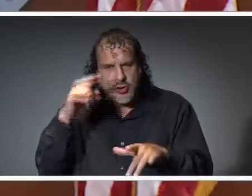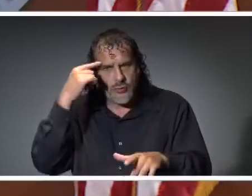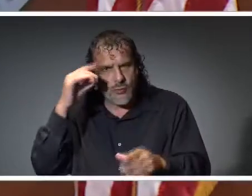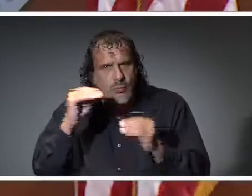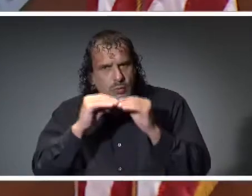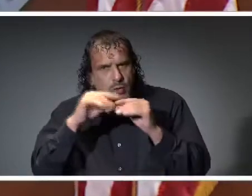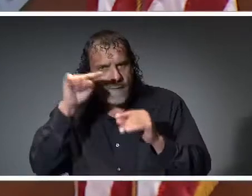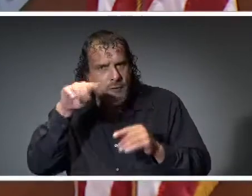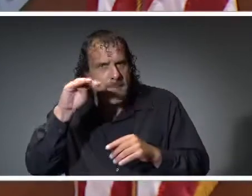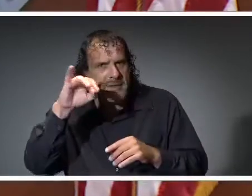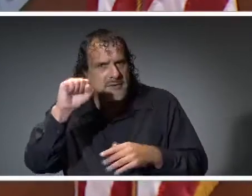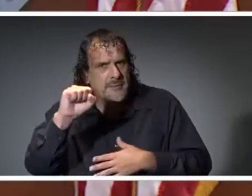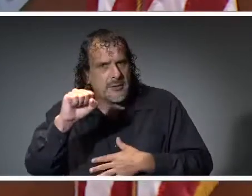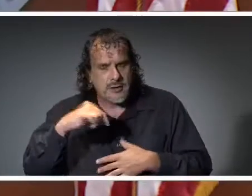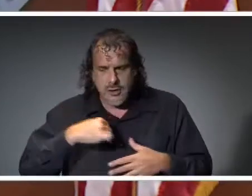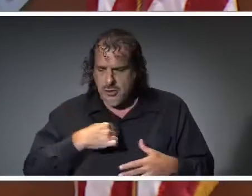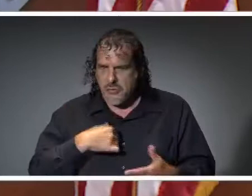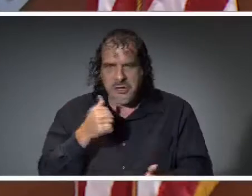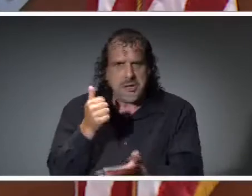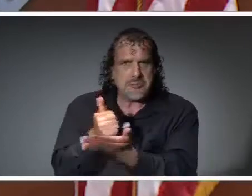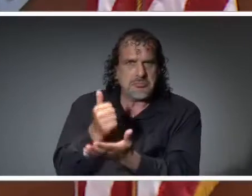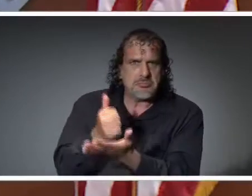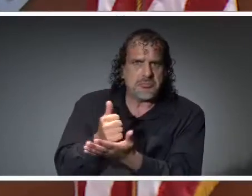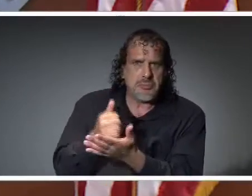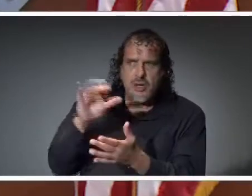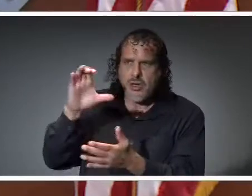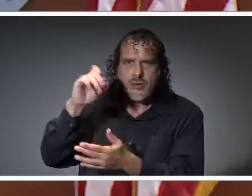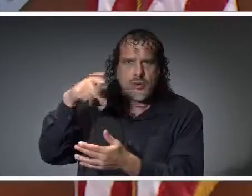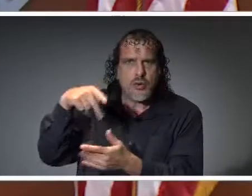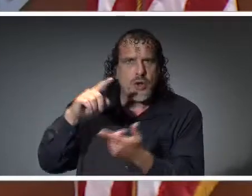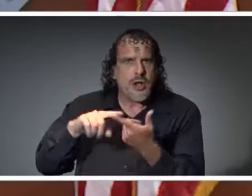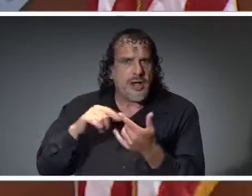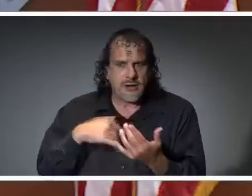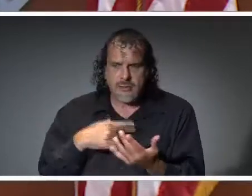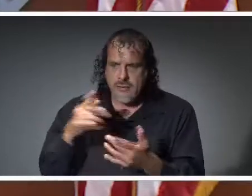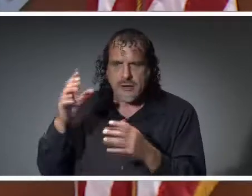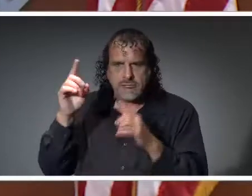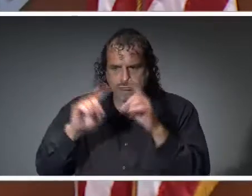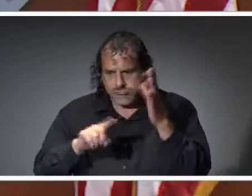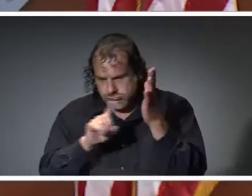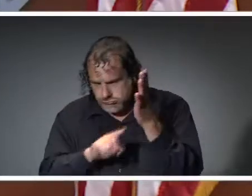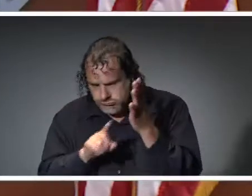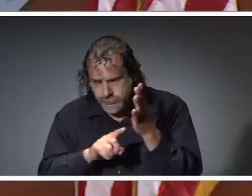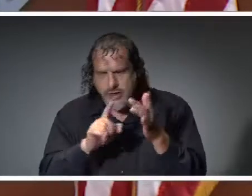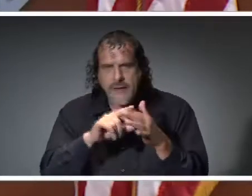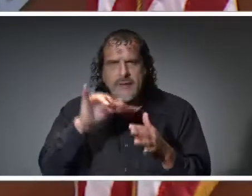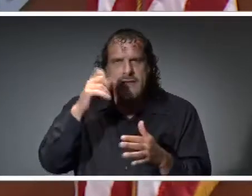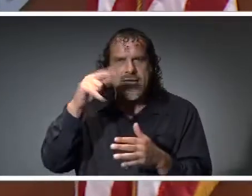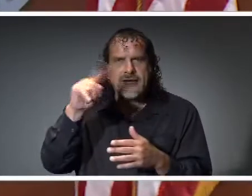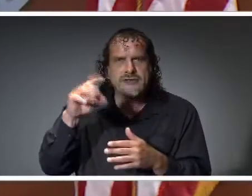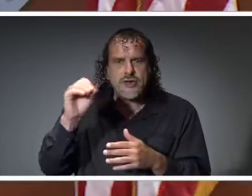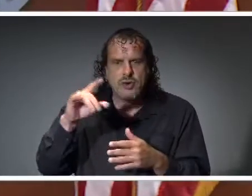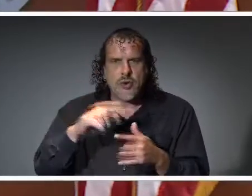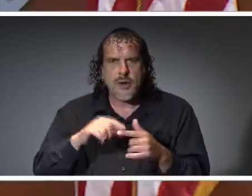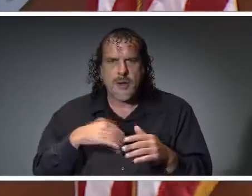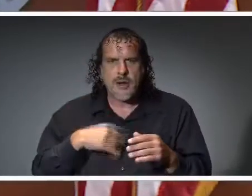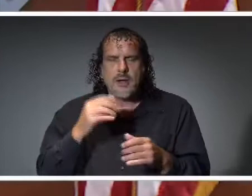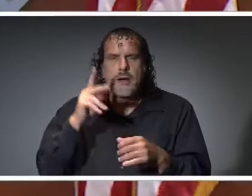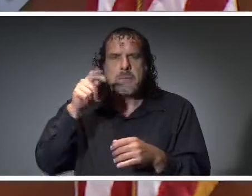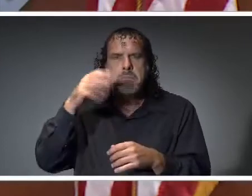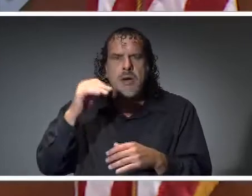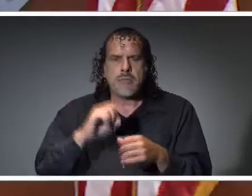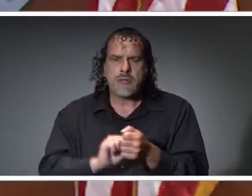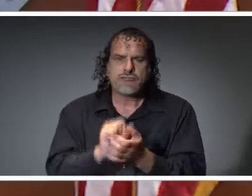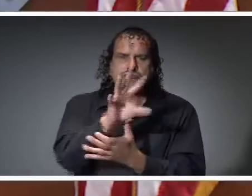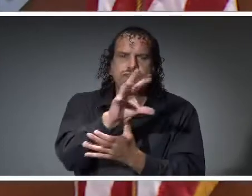Mississippi. We stand ready to assist the Corps in their evaluation of the Yazoo Area Pump Project and to rebuild the Delta so